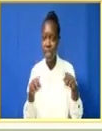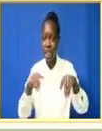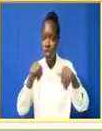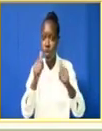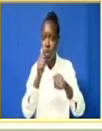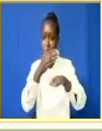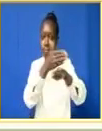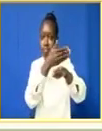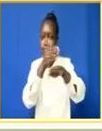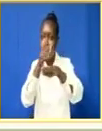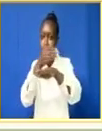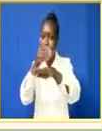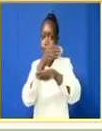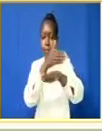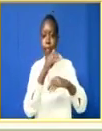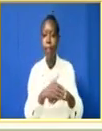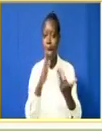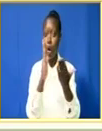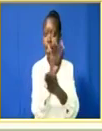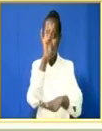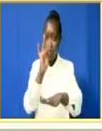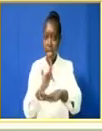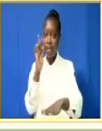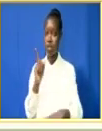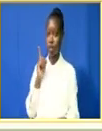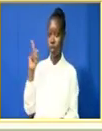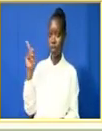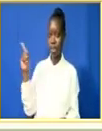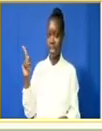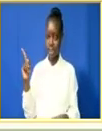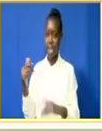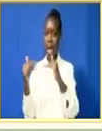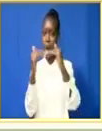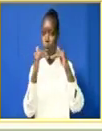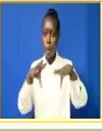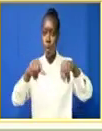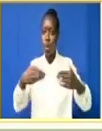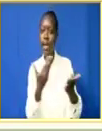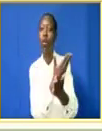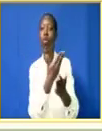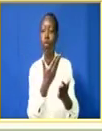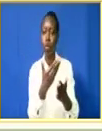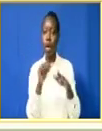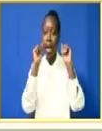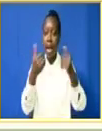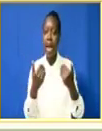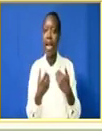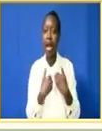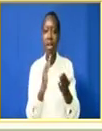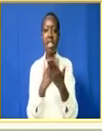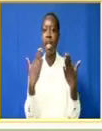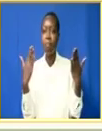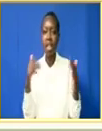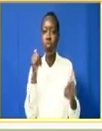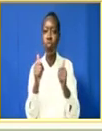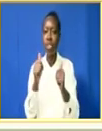Okay. Okay. Mm-hmm. Some of the effects of this sheet erosion, mm-hmm. we can have exposure. Yes. Of the things